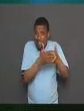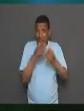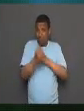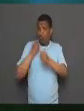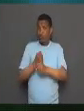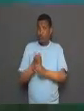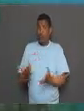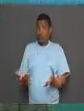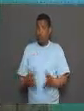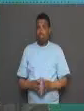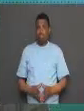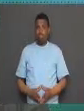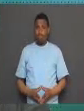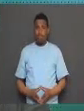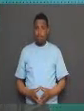years.